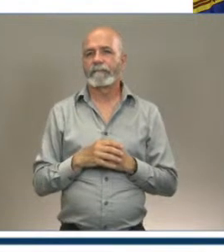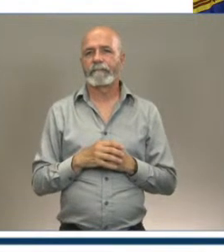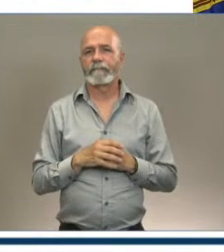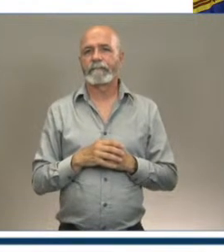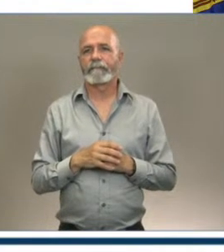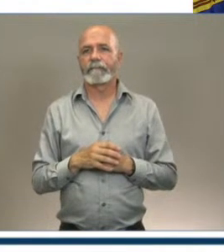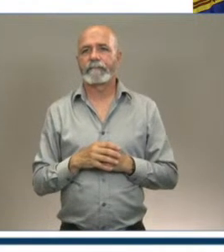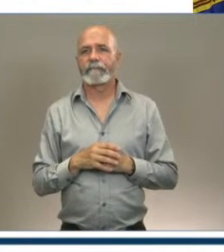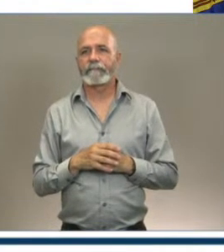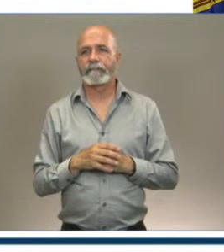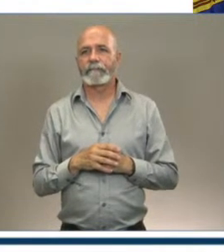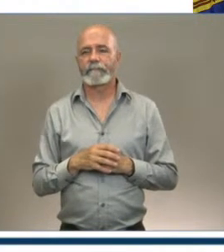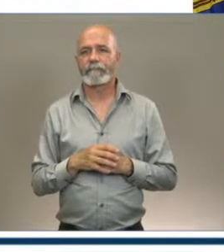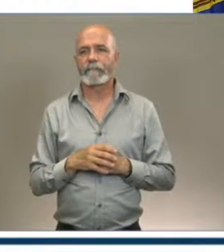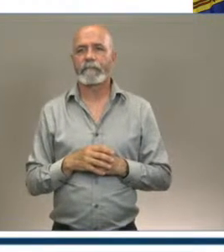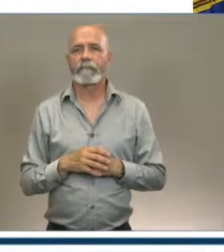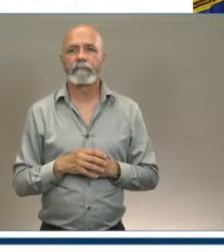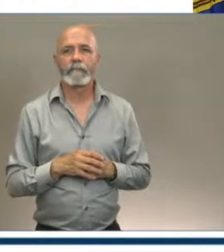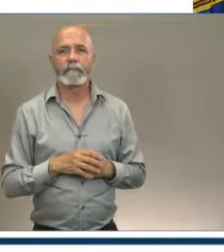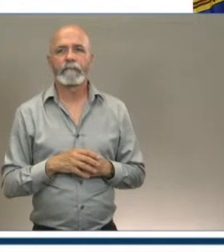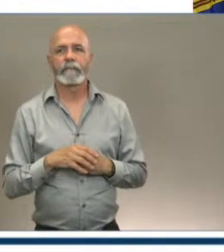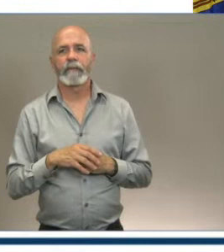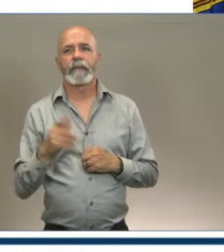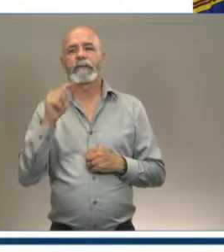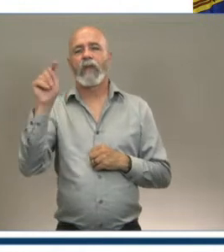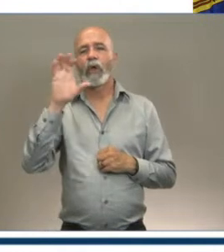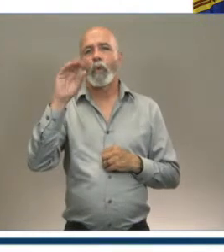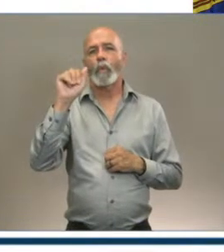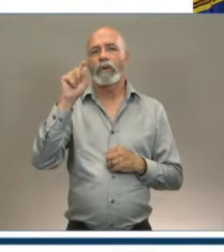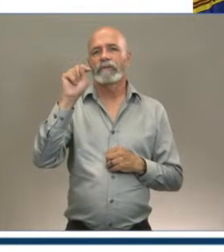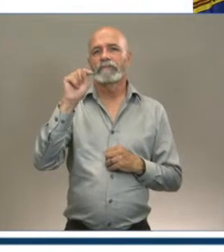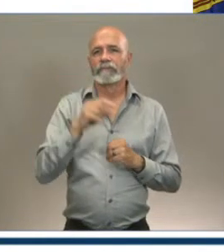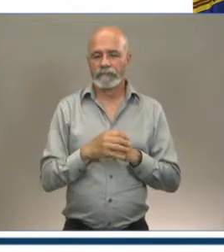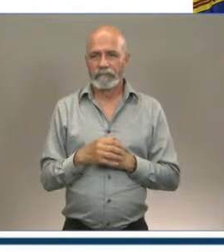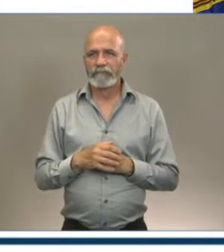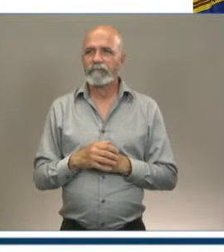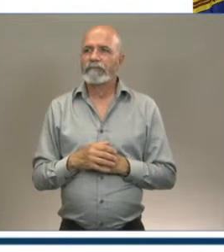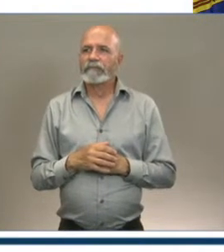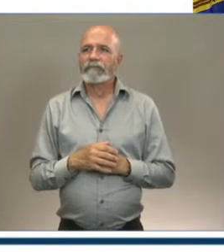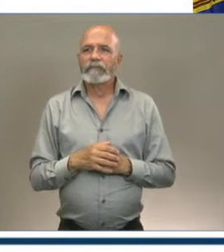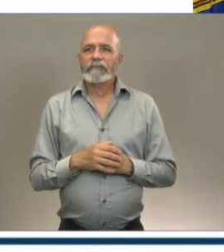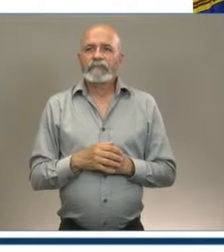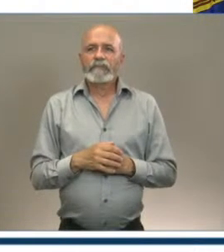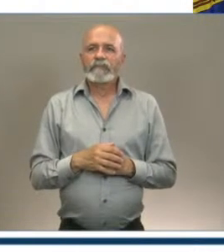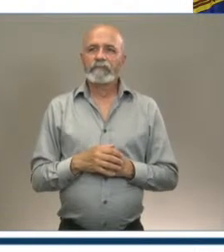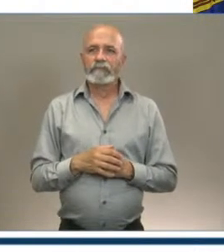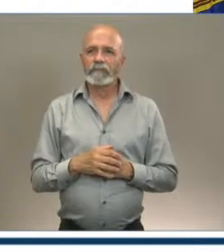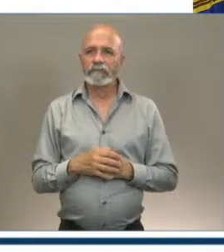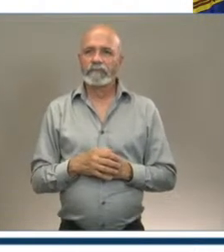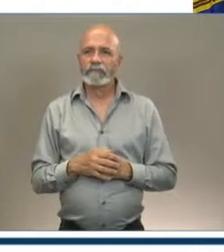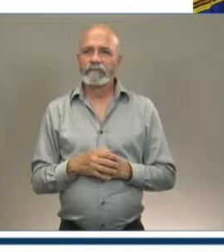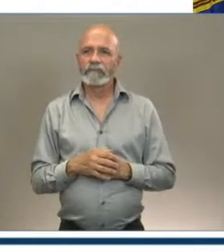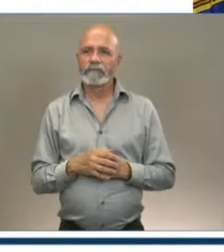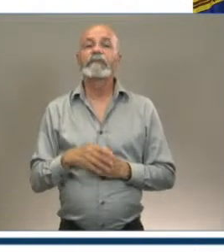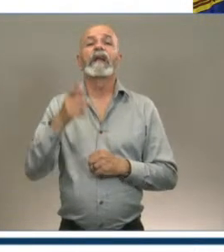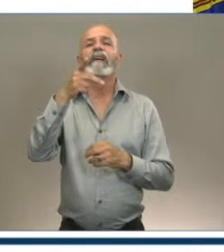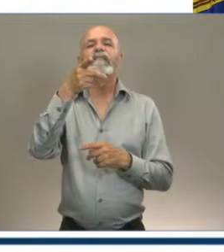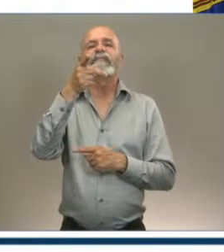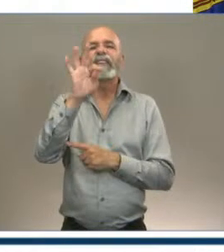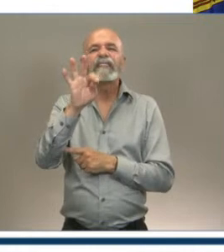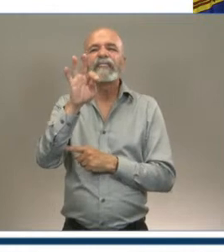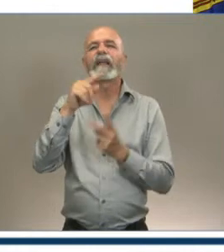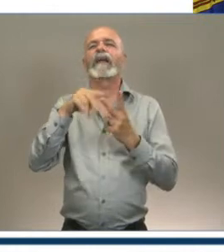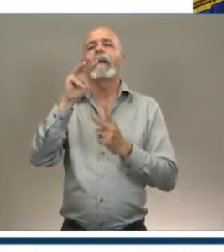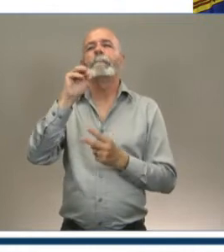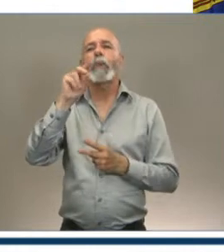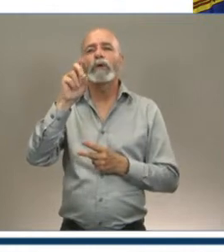Dr. Strang. I'm wondering if you can tell us about the expected amount of Pfizer and Moderna. That's something that we really haven't heard a